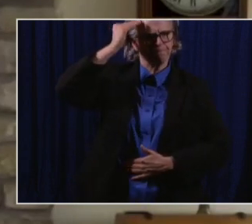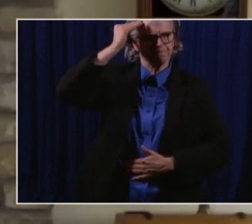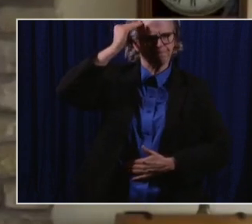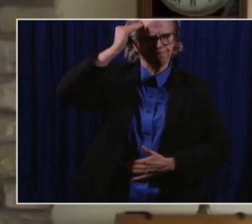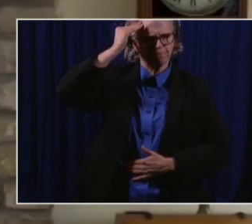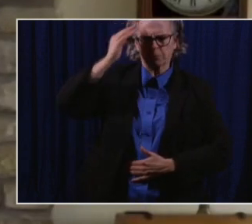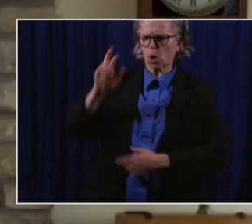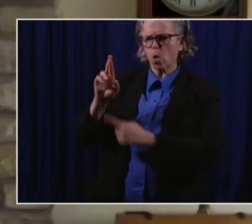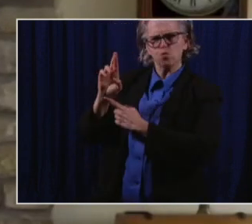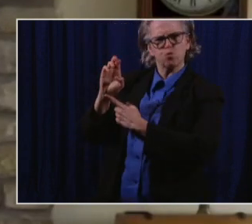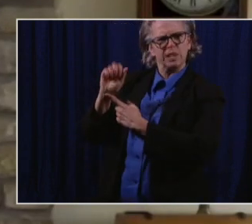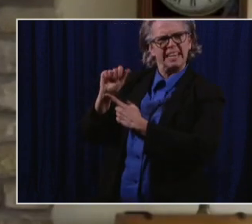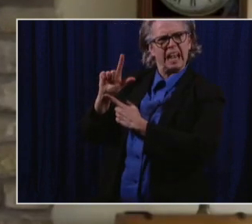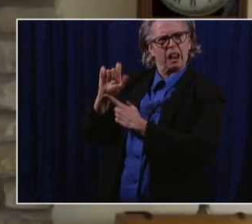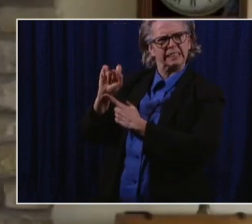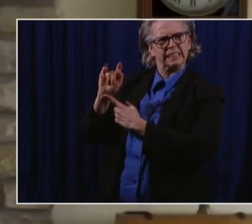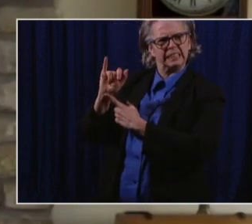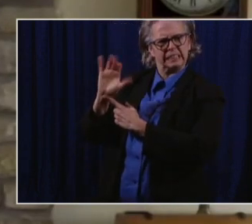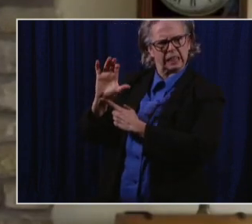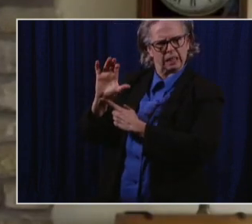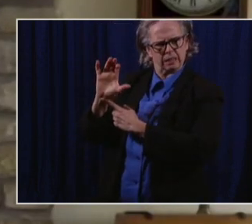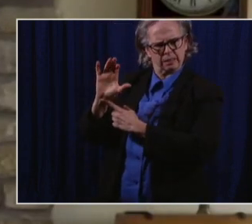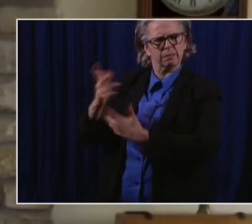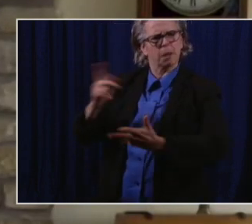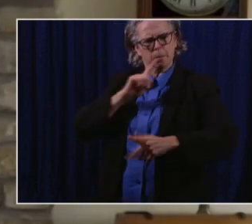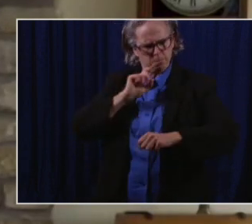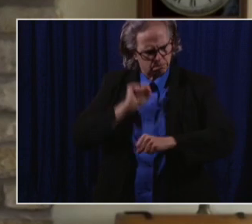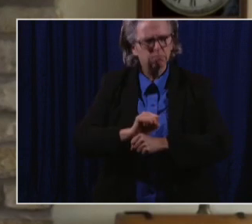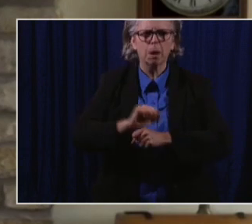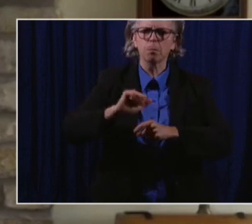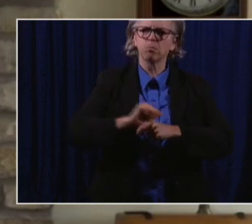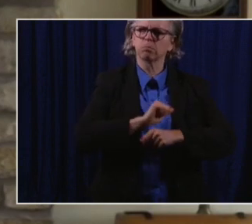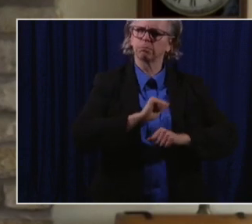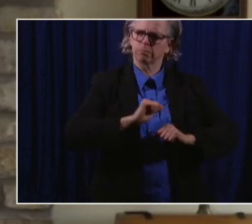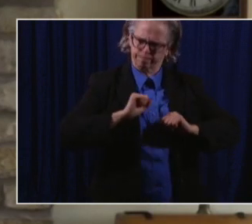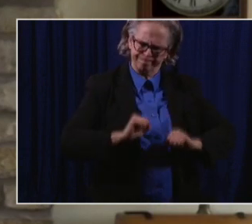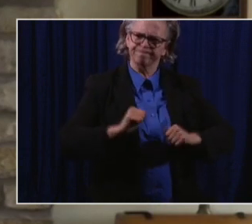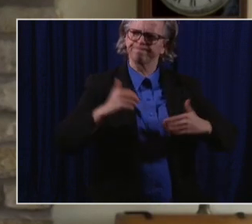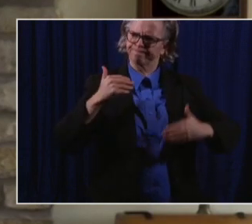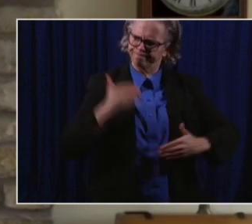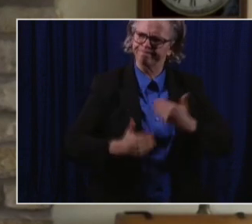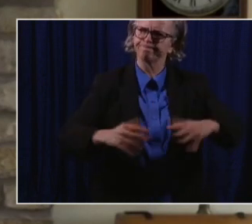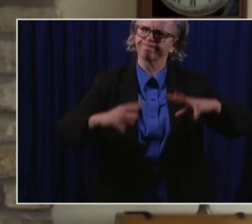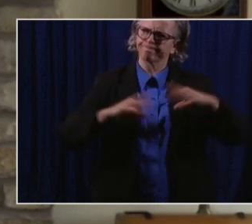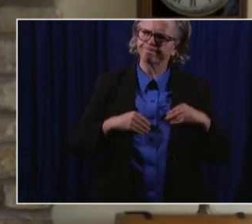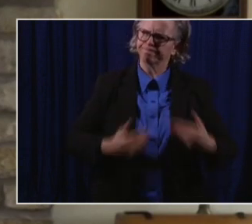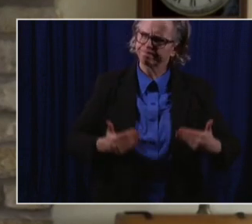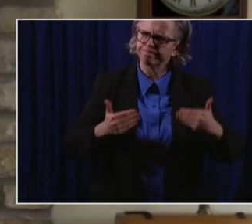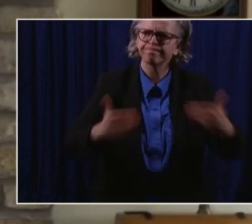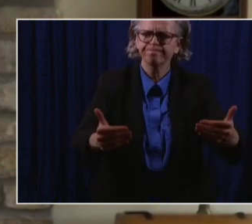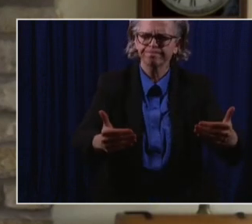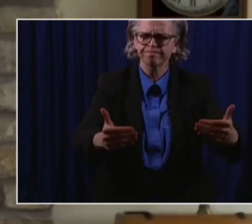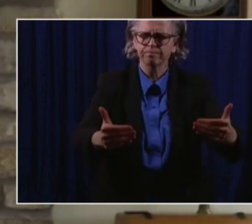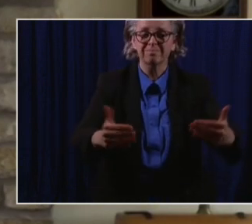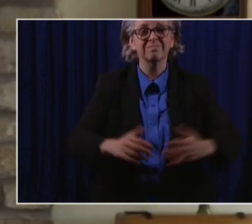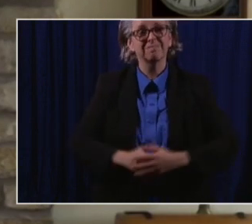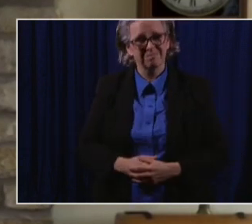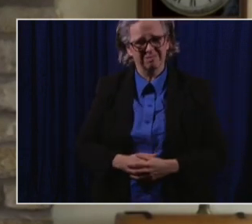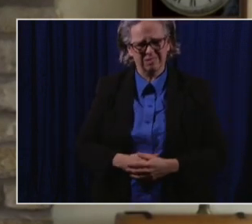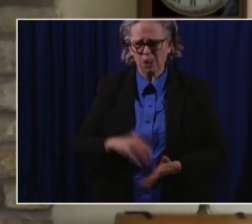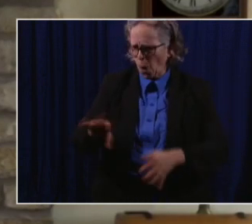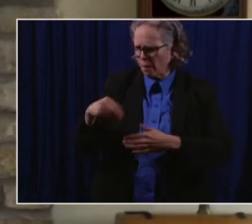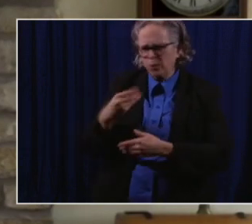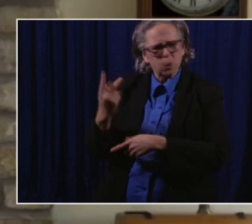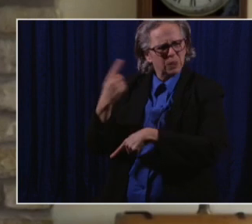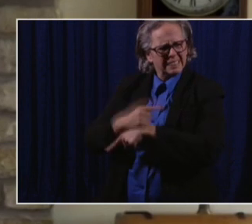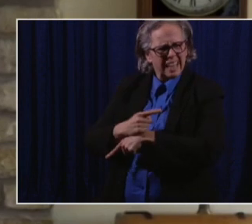practical about it. Over the last few days, we've seen commentators